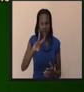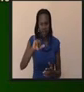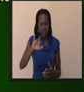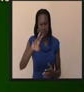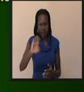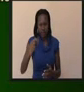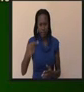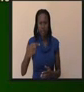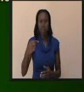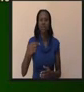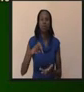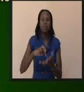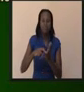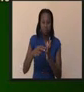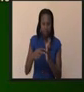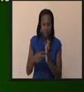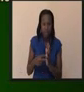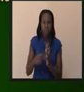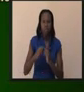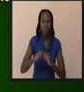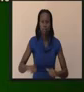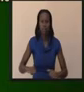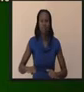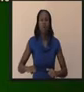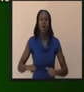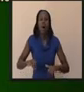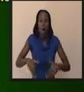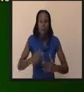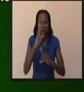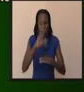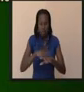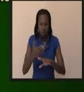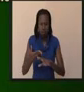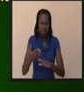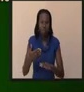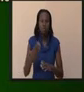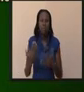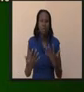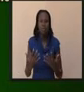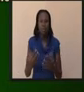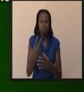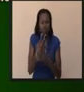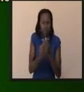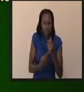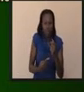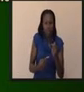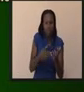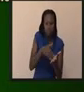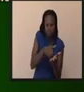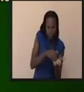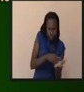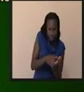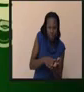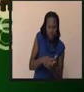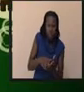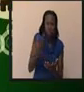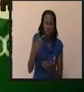Inherited characteristics are determined by dominant genes or by a combination of two recessive genes.